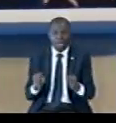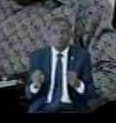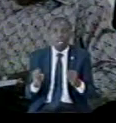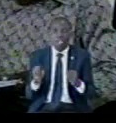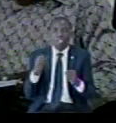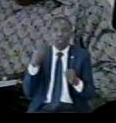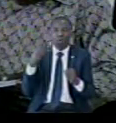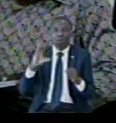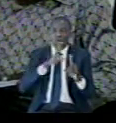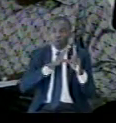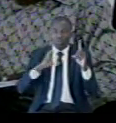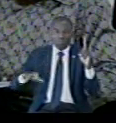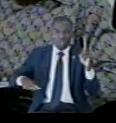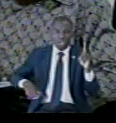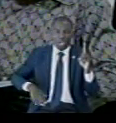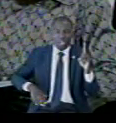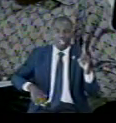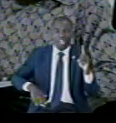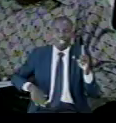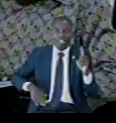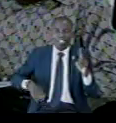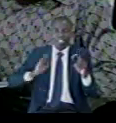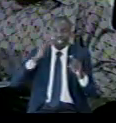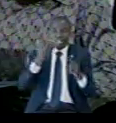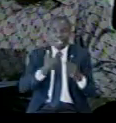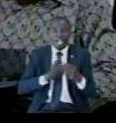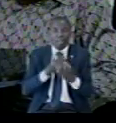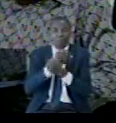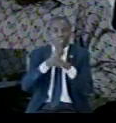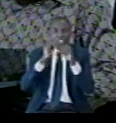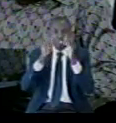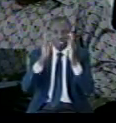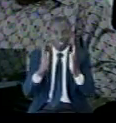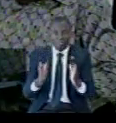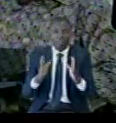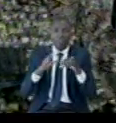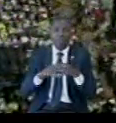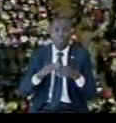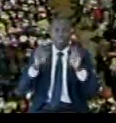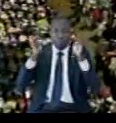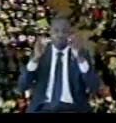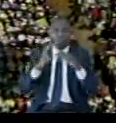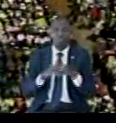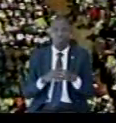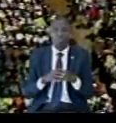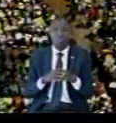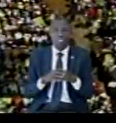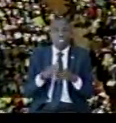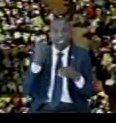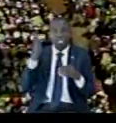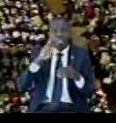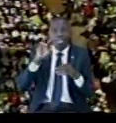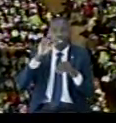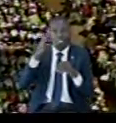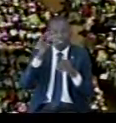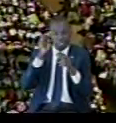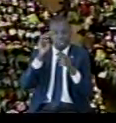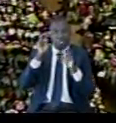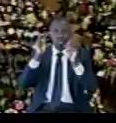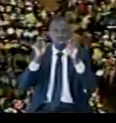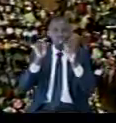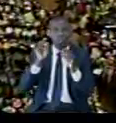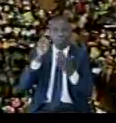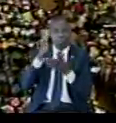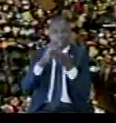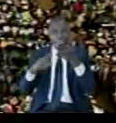transforming power of Christ, our Savior. Now, there are three things we're looking at.